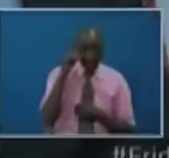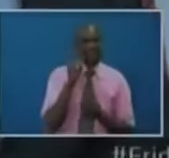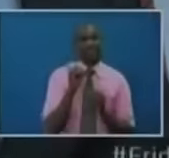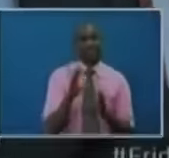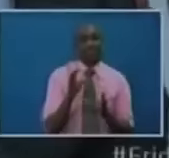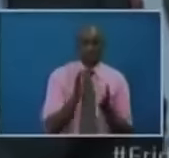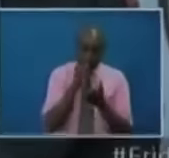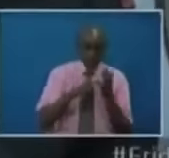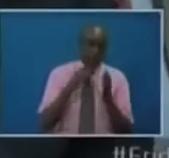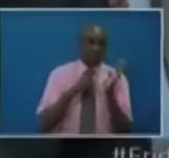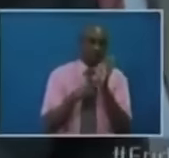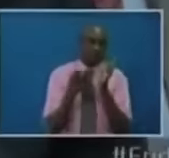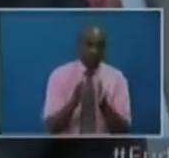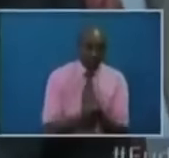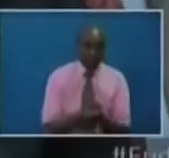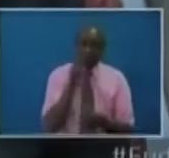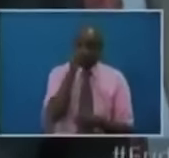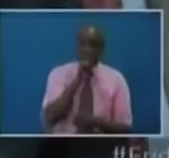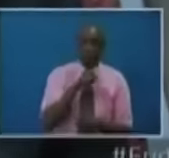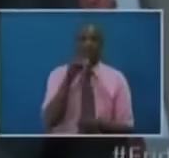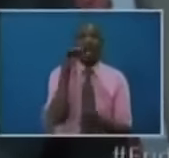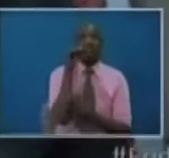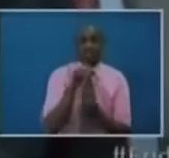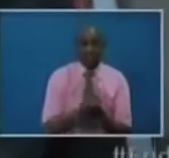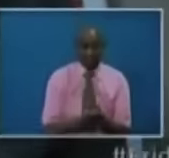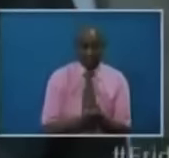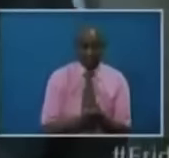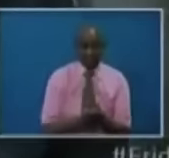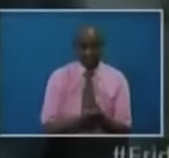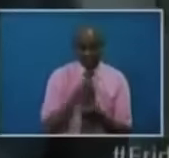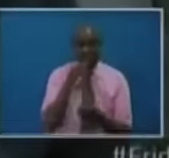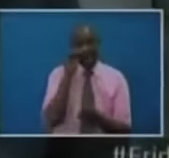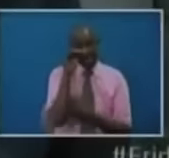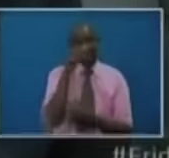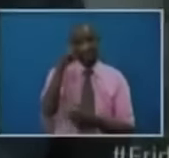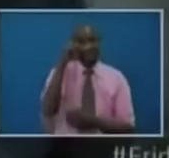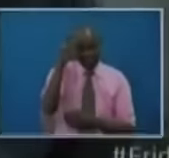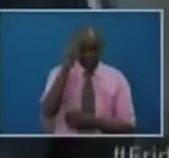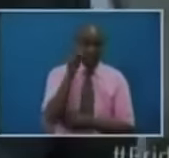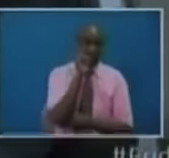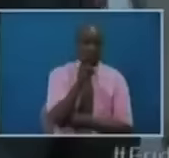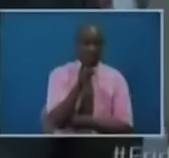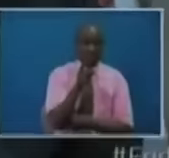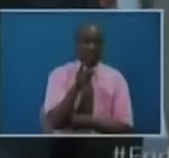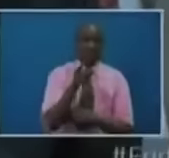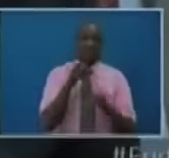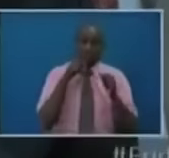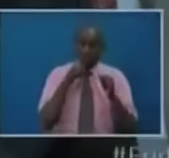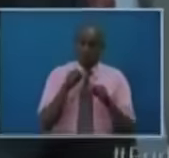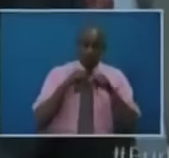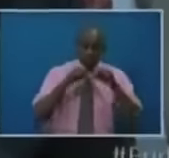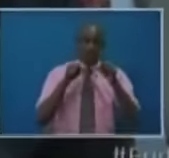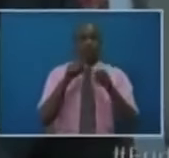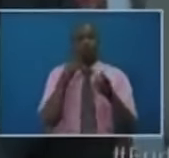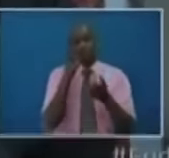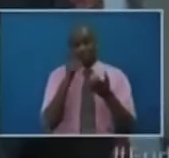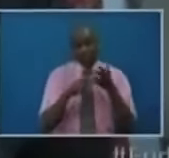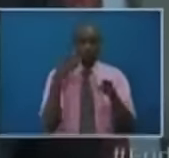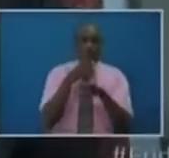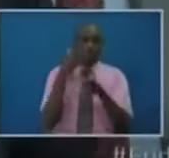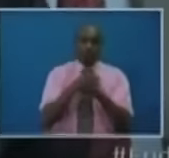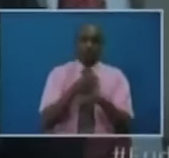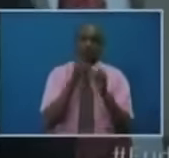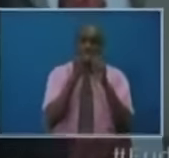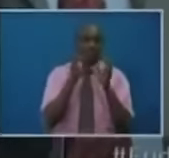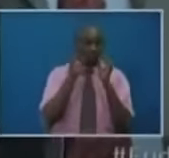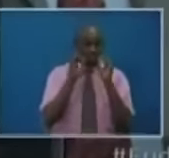in the counties. And therefore, I would want to ask the media, and especially KTN, not to continue misleading the public.